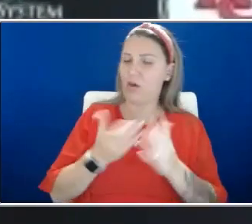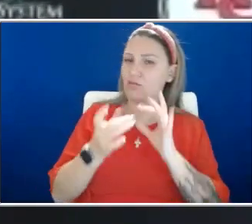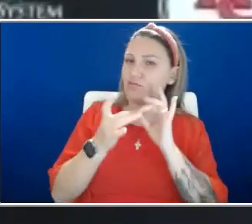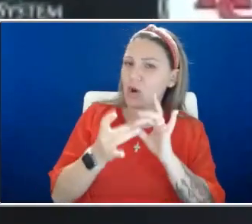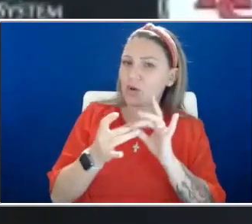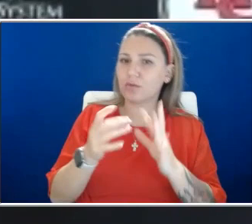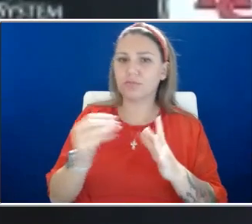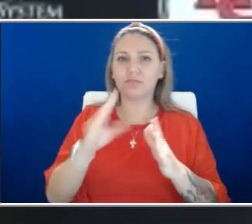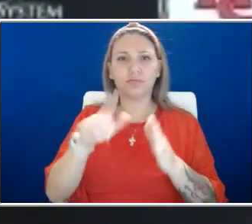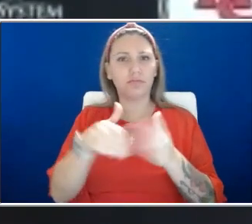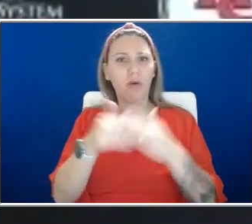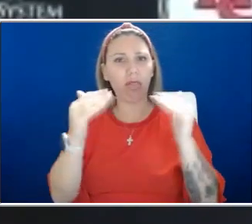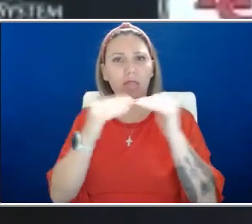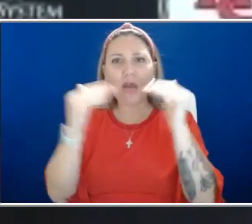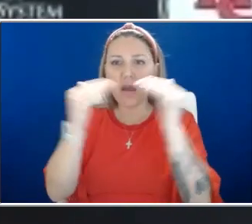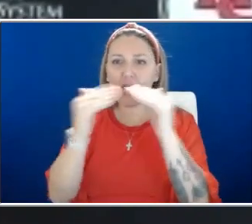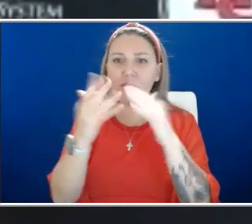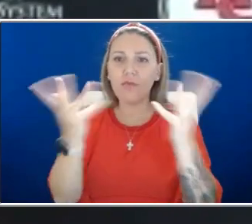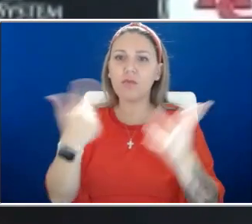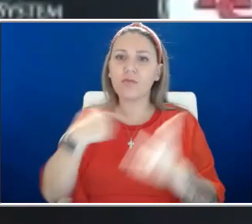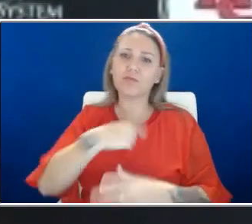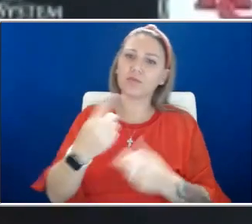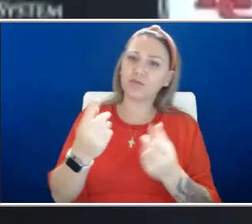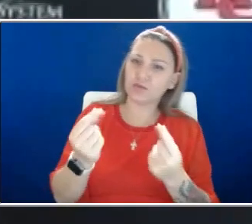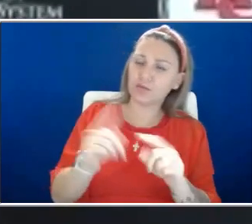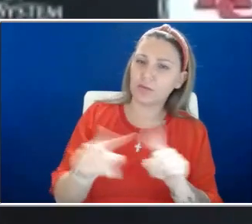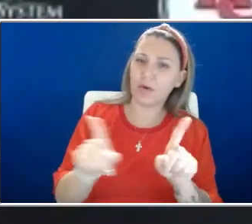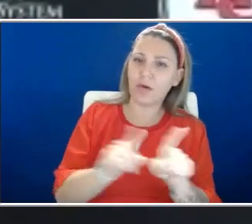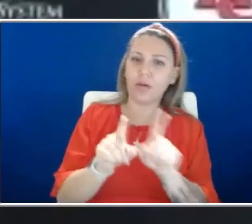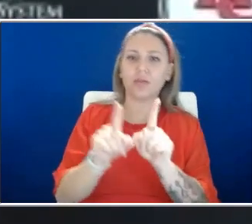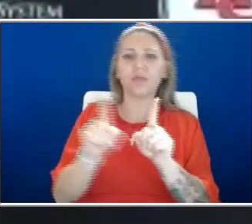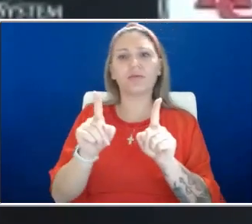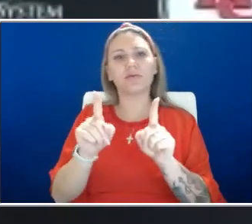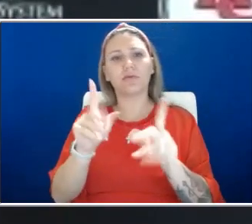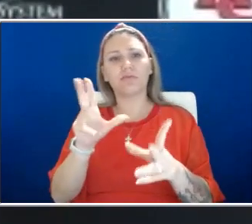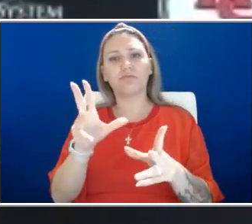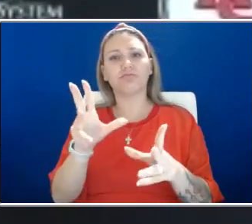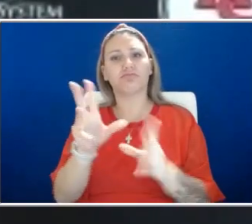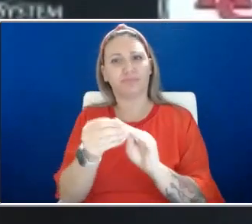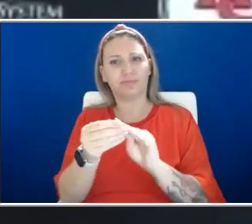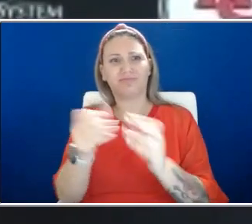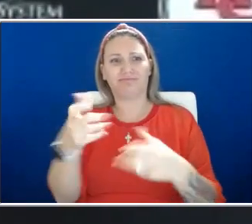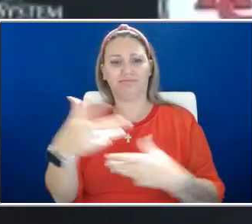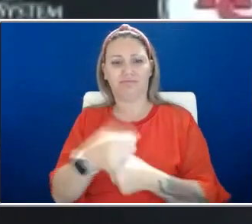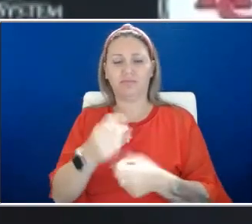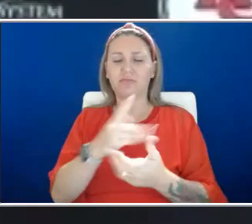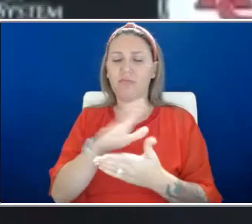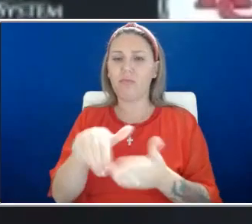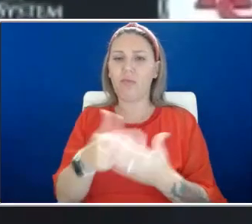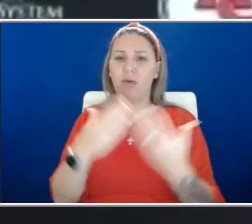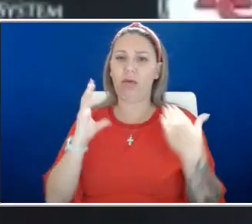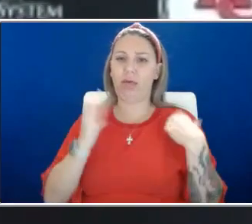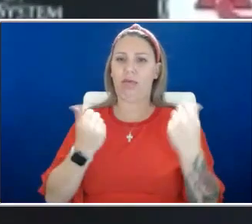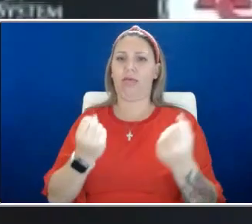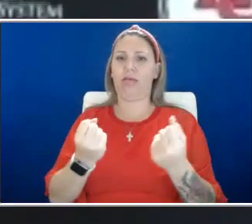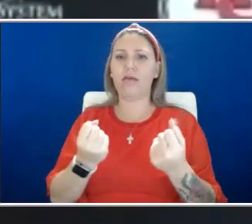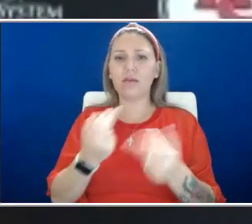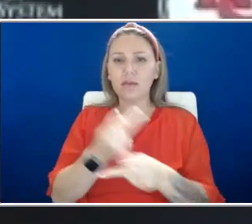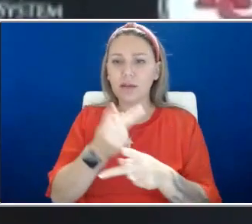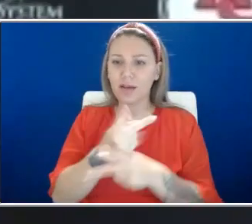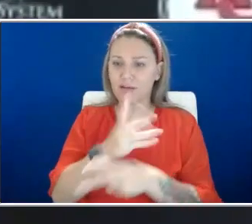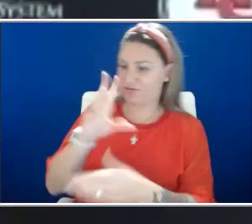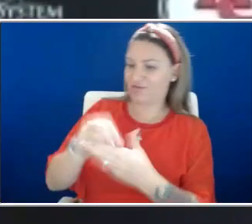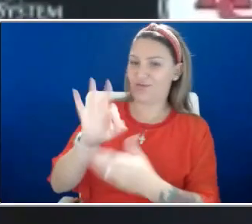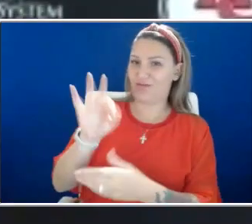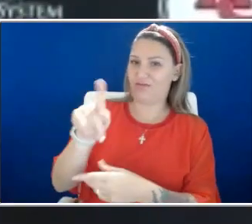level of what we do, but also comprehensive in healthcare. So including our fans was a pillar of our initial